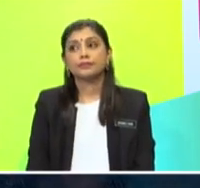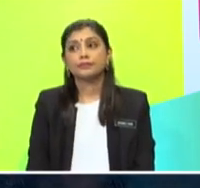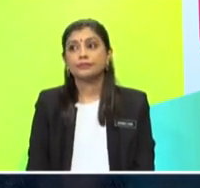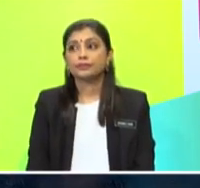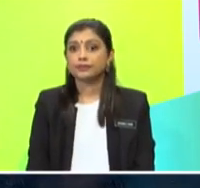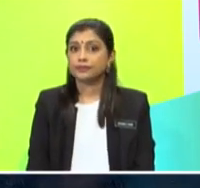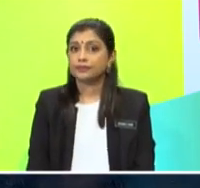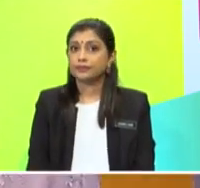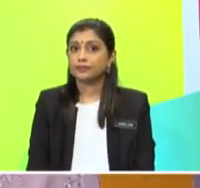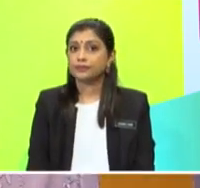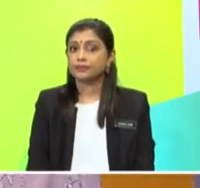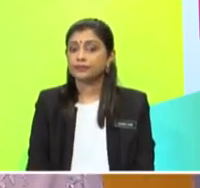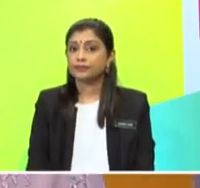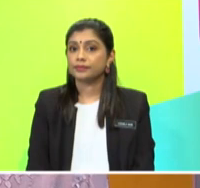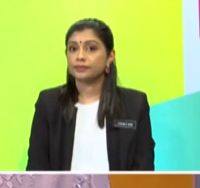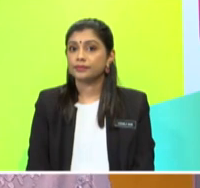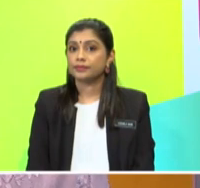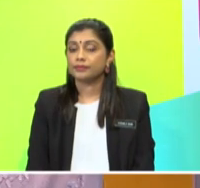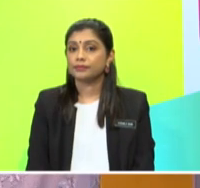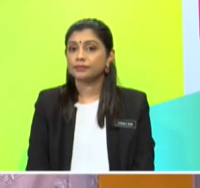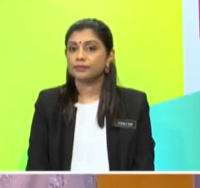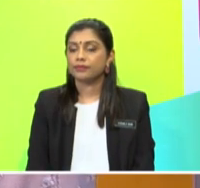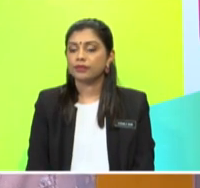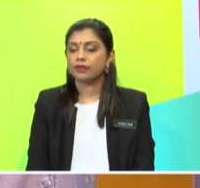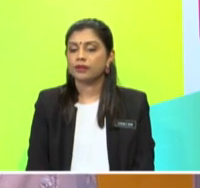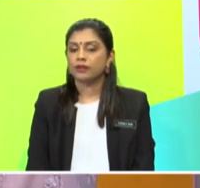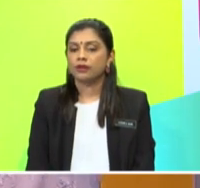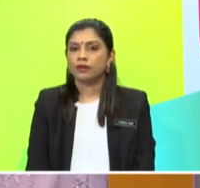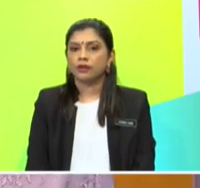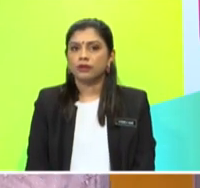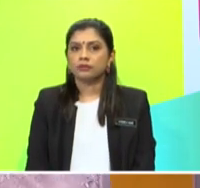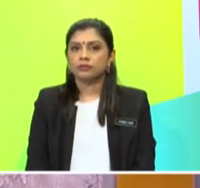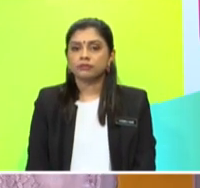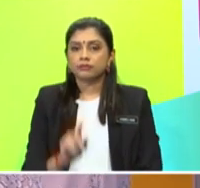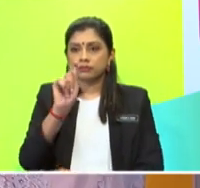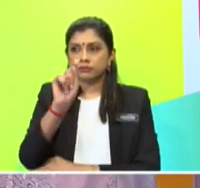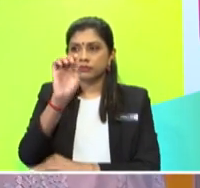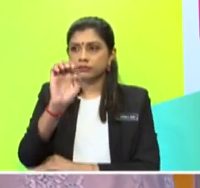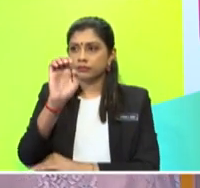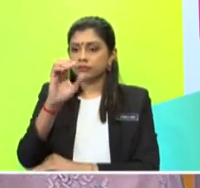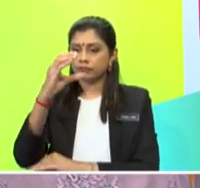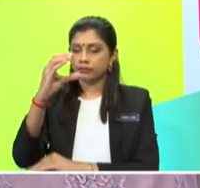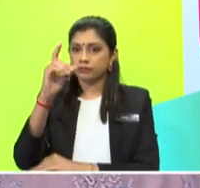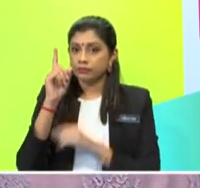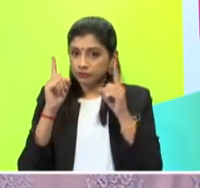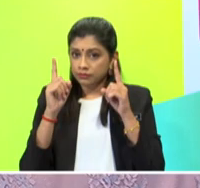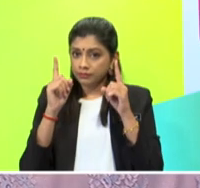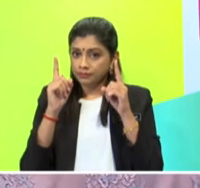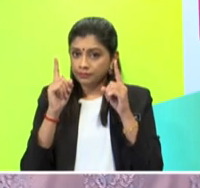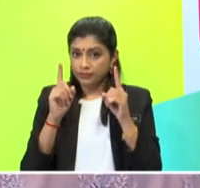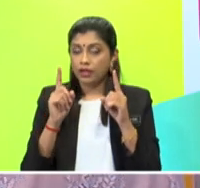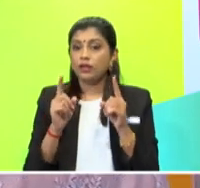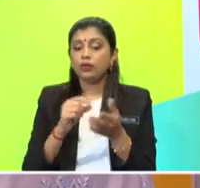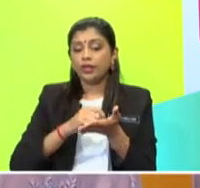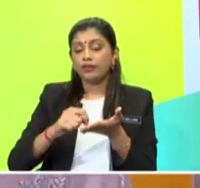get a little bit in depth on the next step. Now, teach here will produce a well-linked 5 sentences